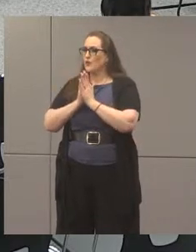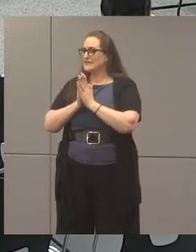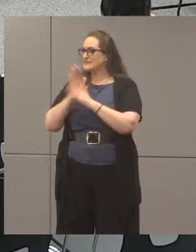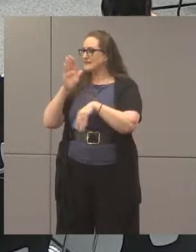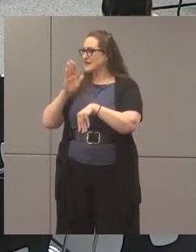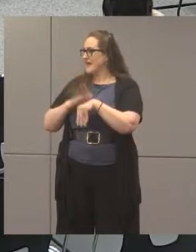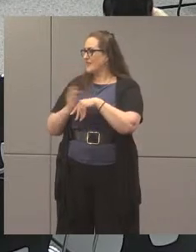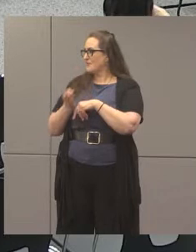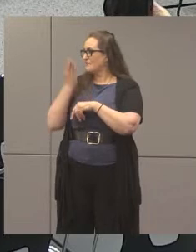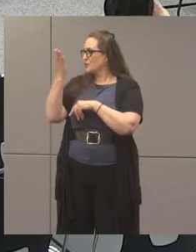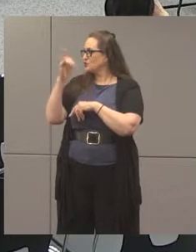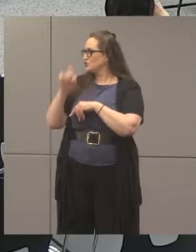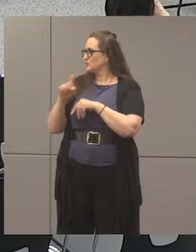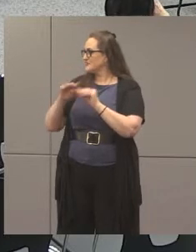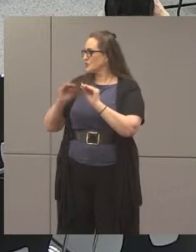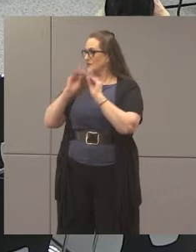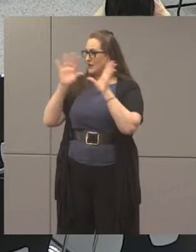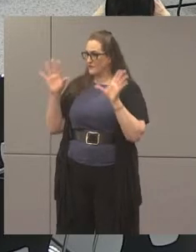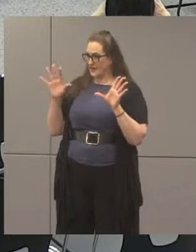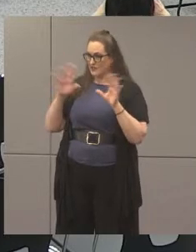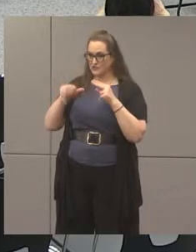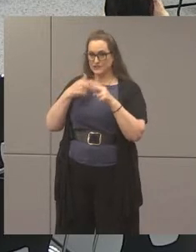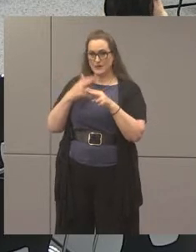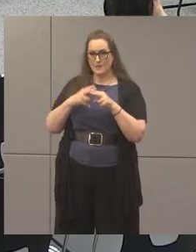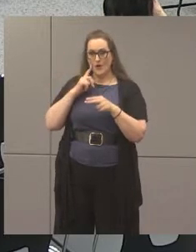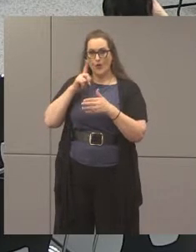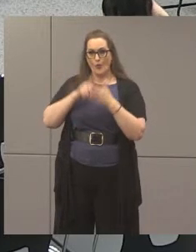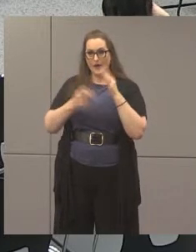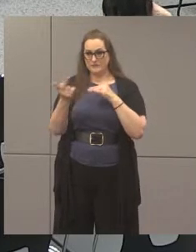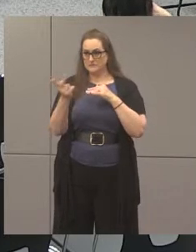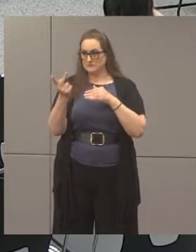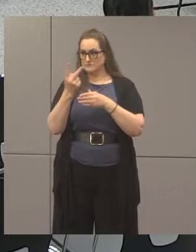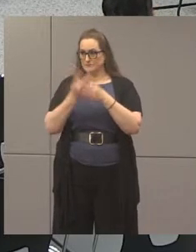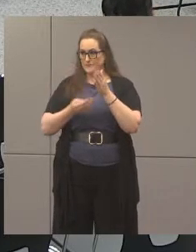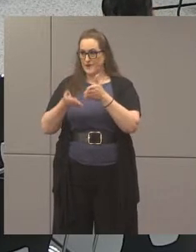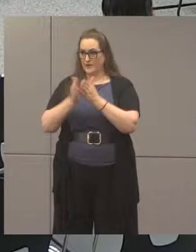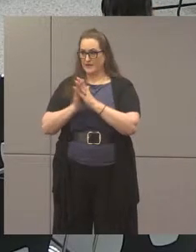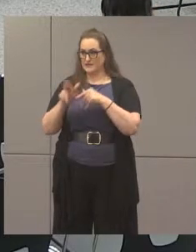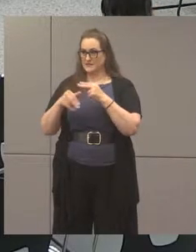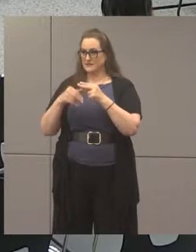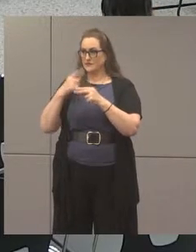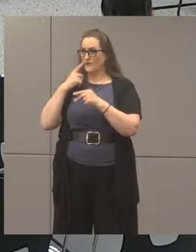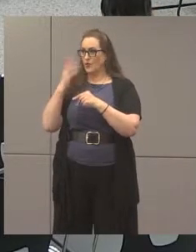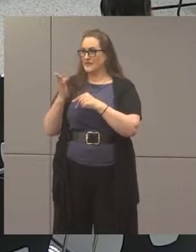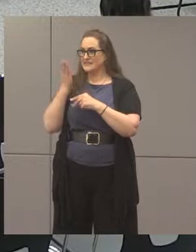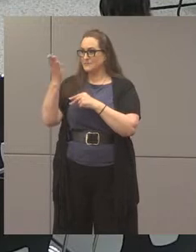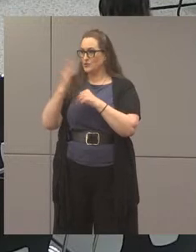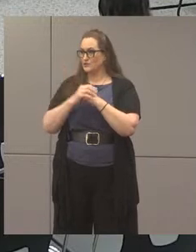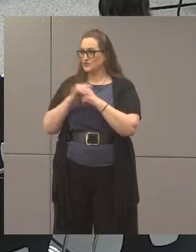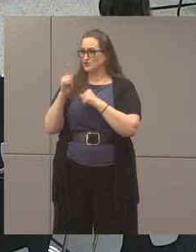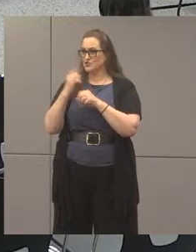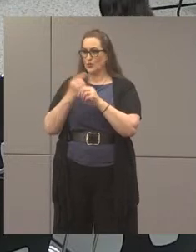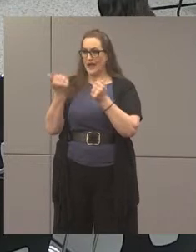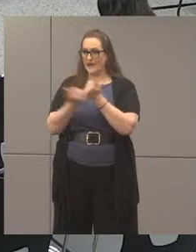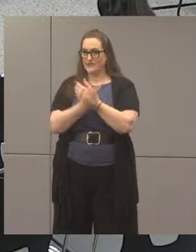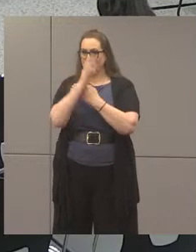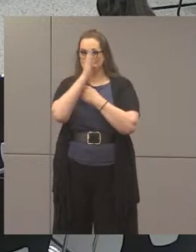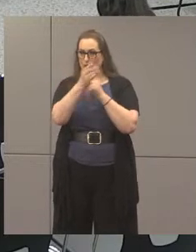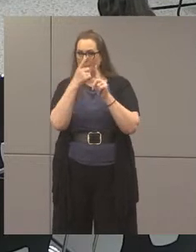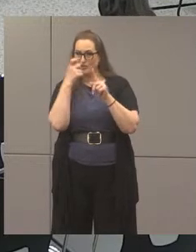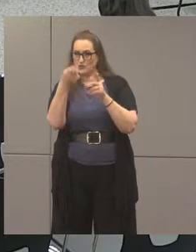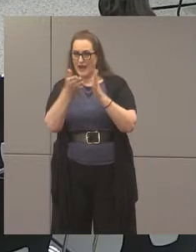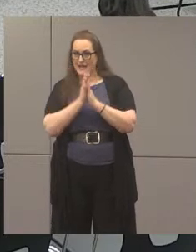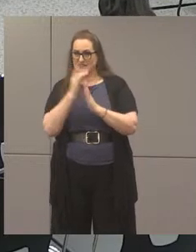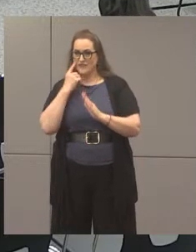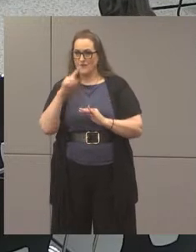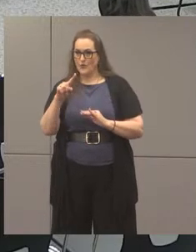the motion, there should be some clarification on what both of you are asking of his motion, just so that everything is straight, because you're asking